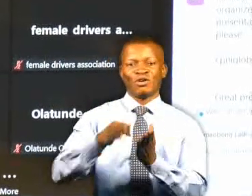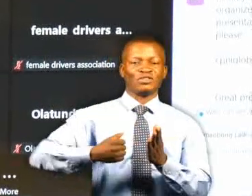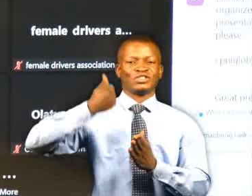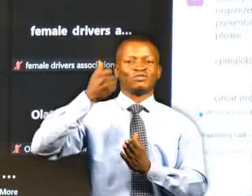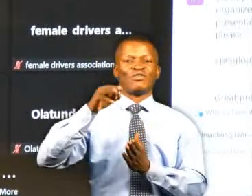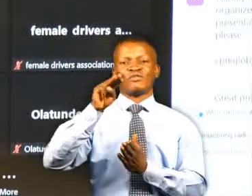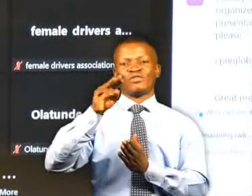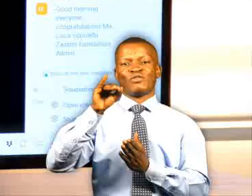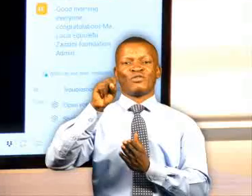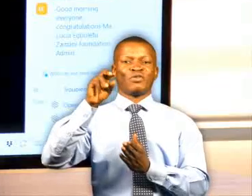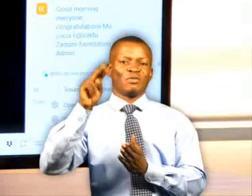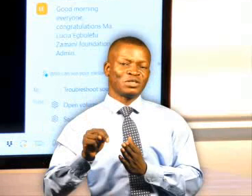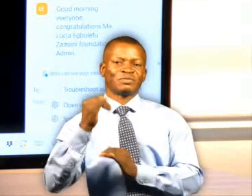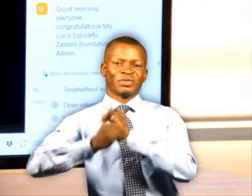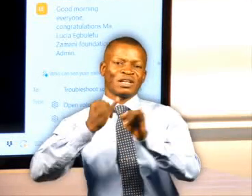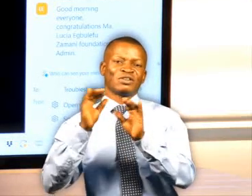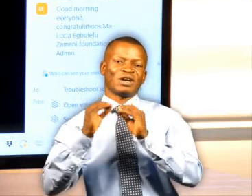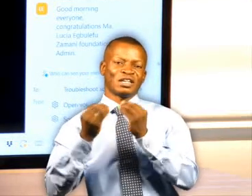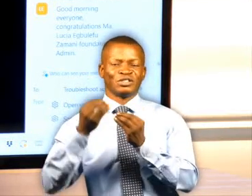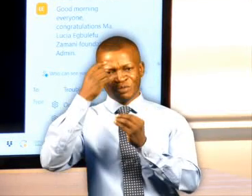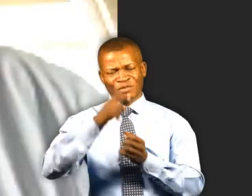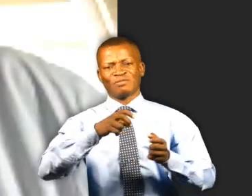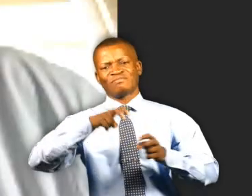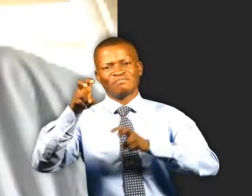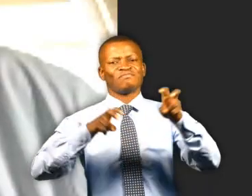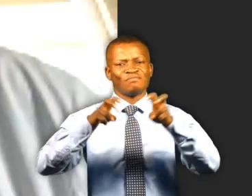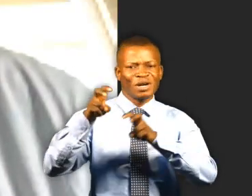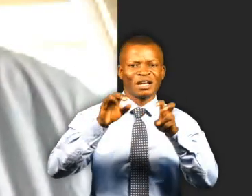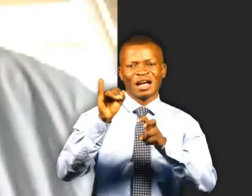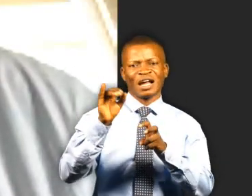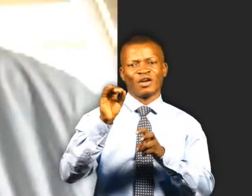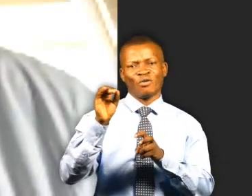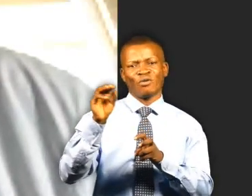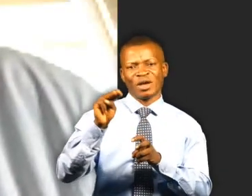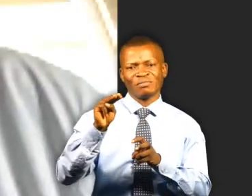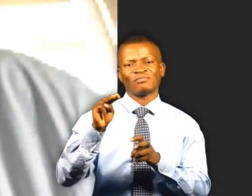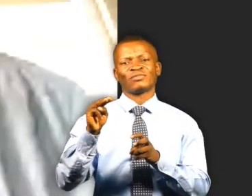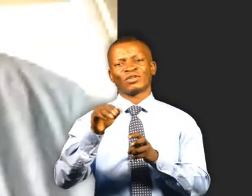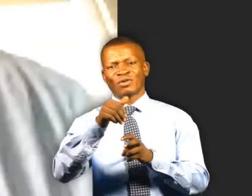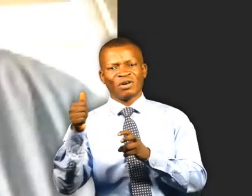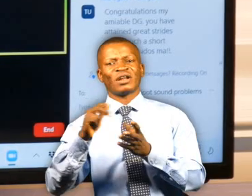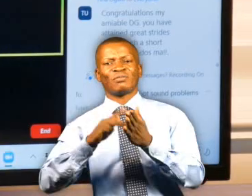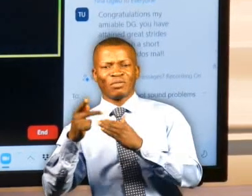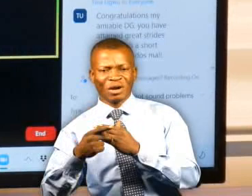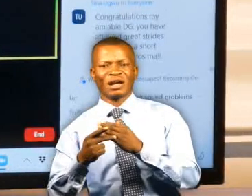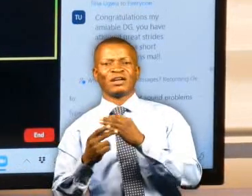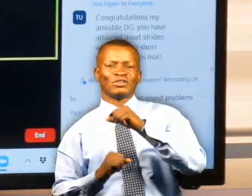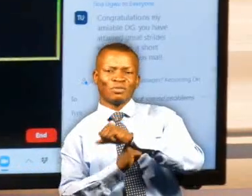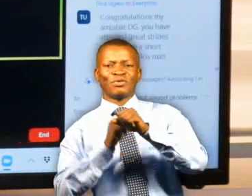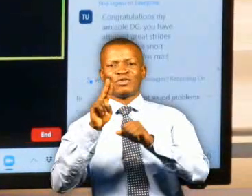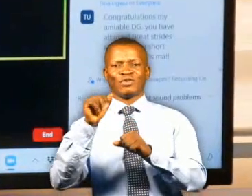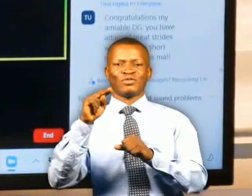Representative of the Chief of Mission, International Organization for Migration, Prestige Murima, Head of Programs